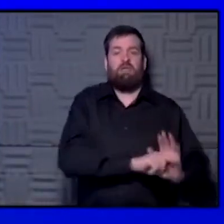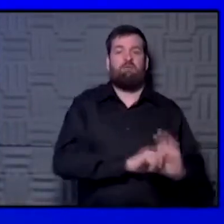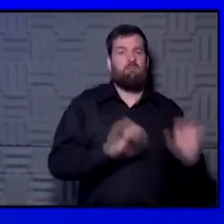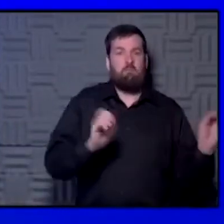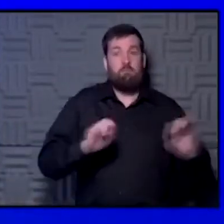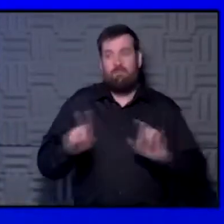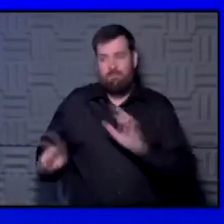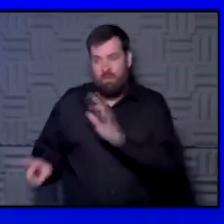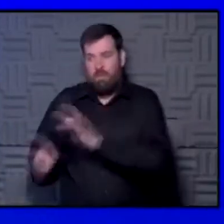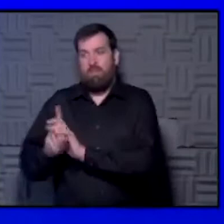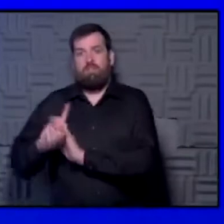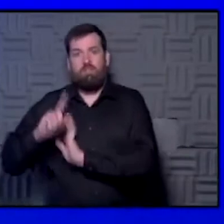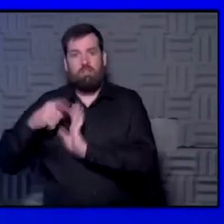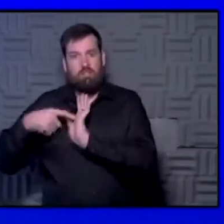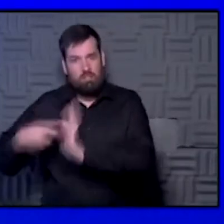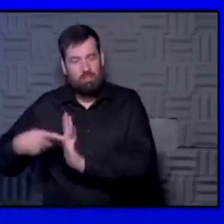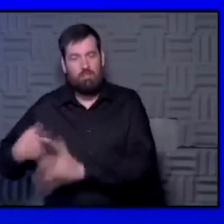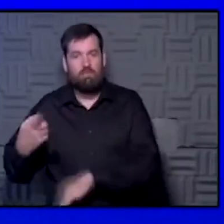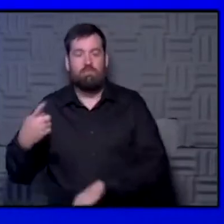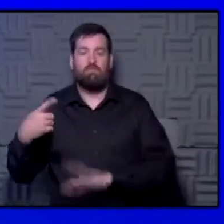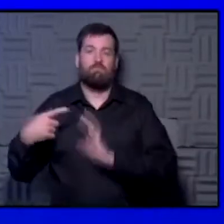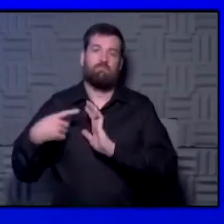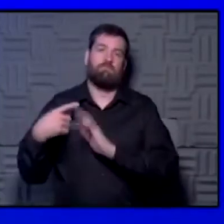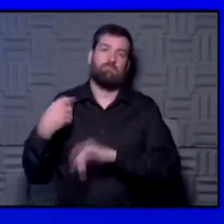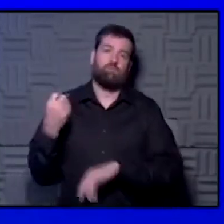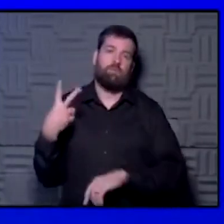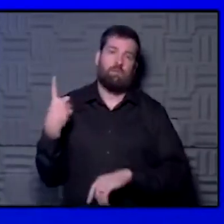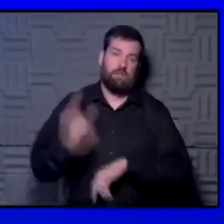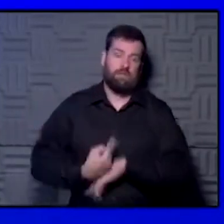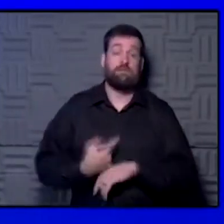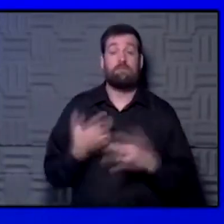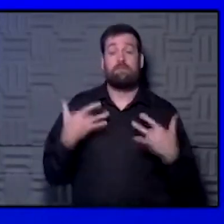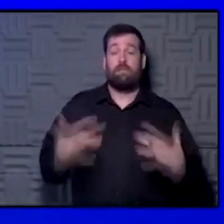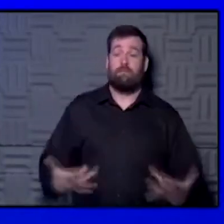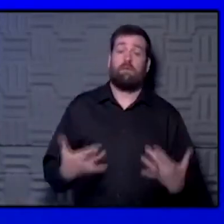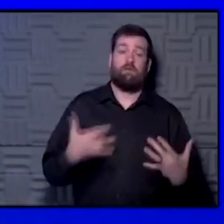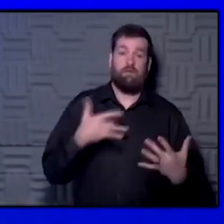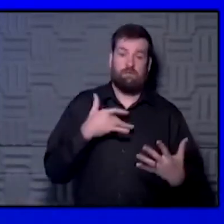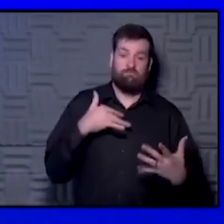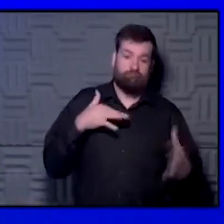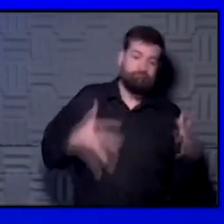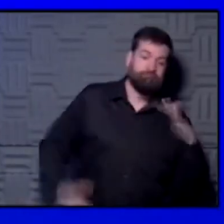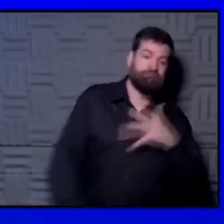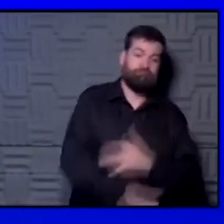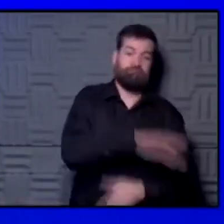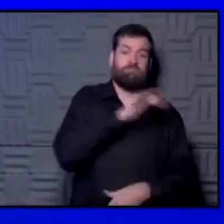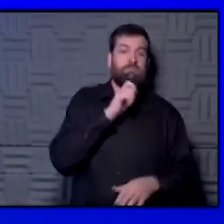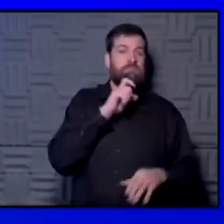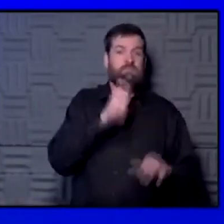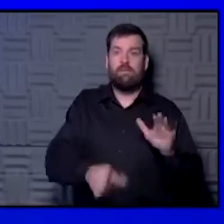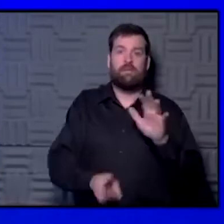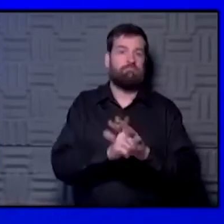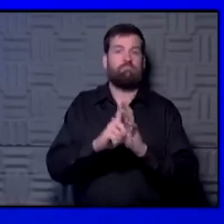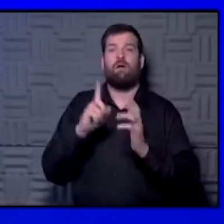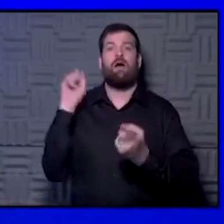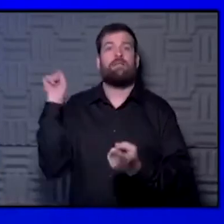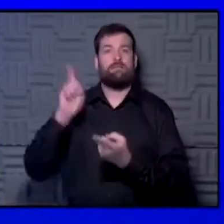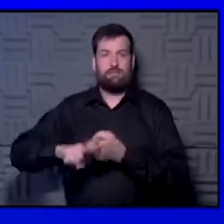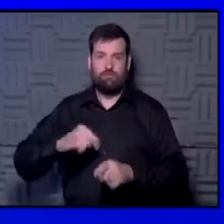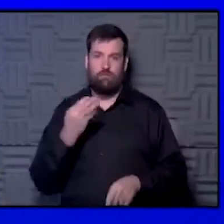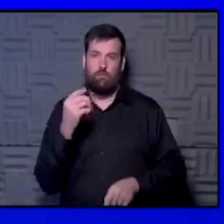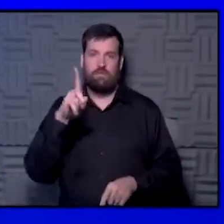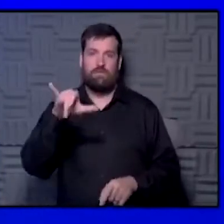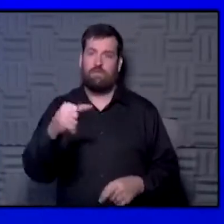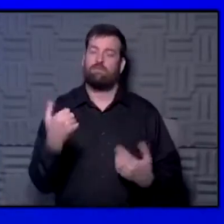know the incubation period, for the most part, for people can be up to 14 days, and that's why it is